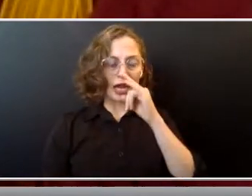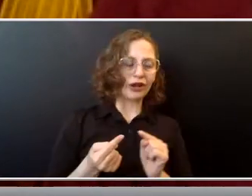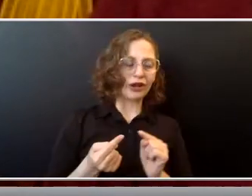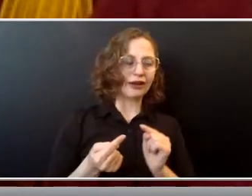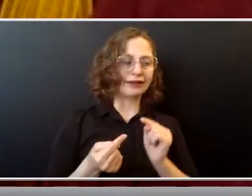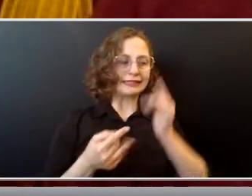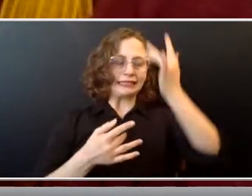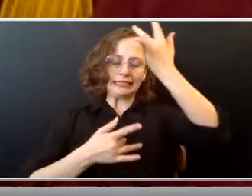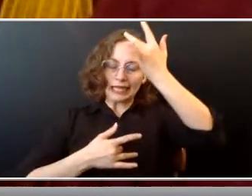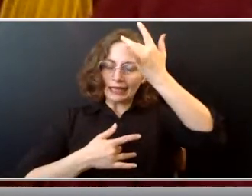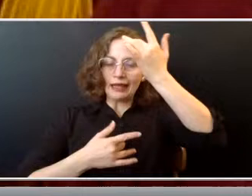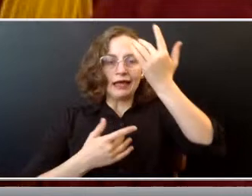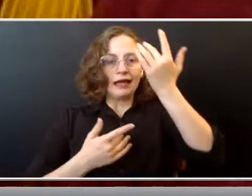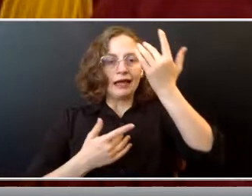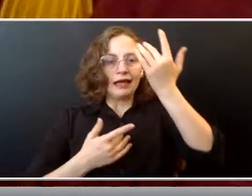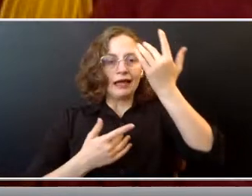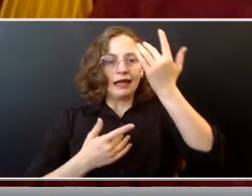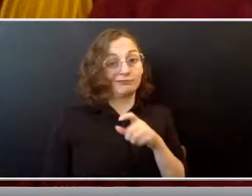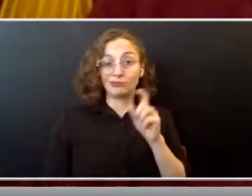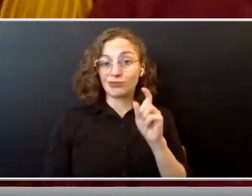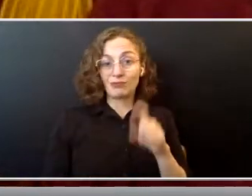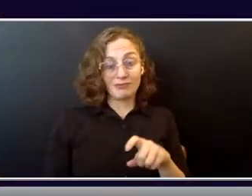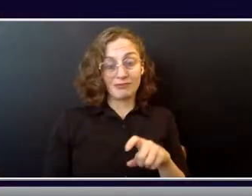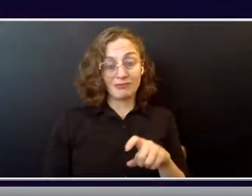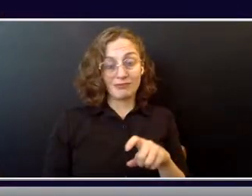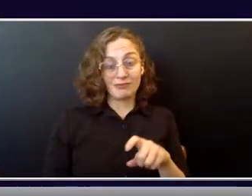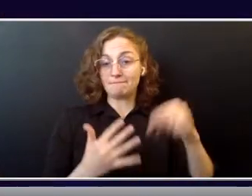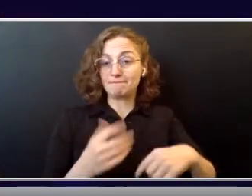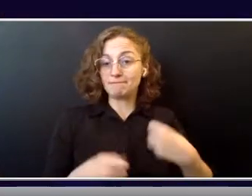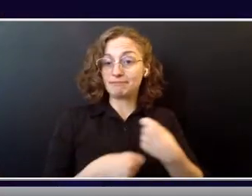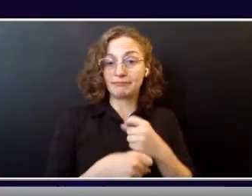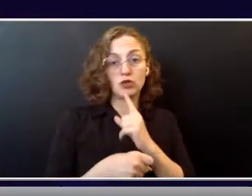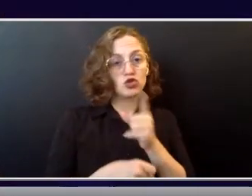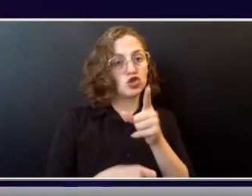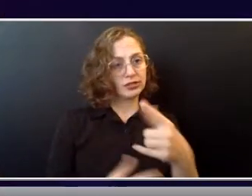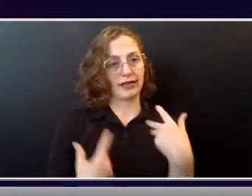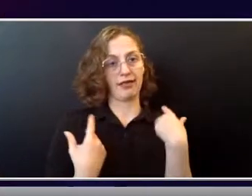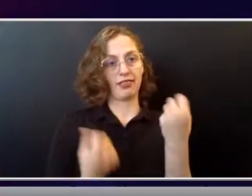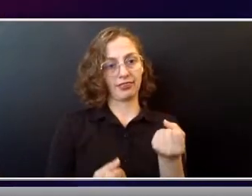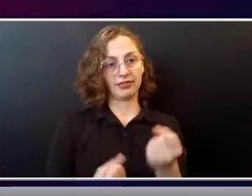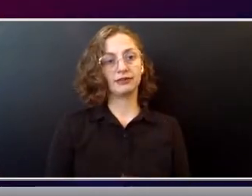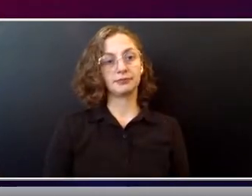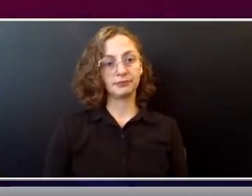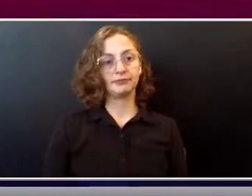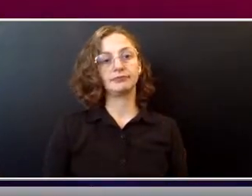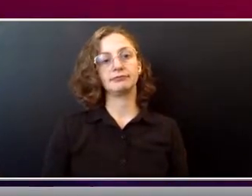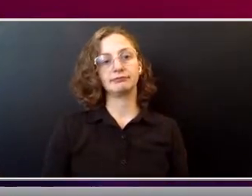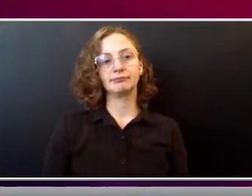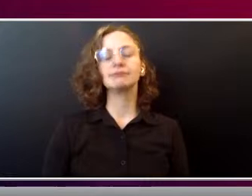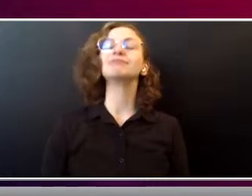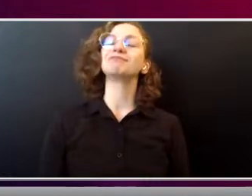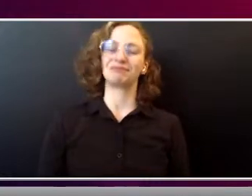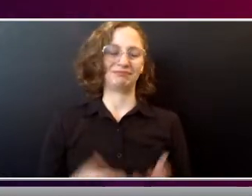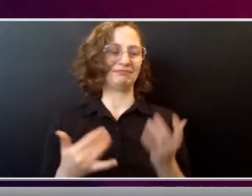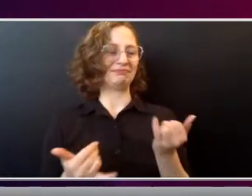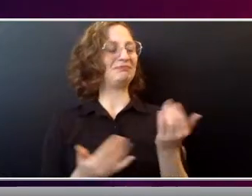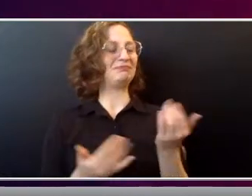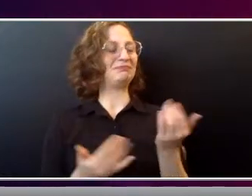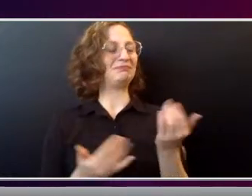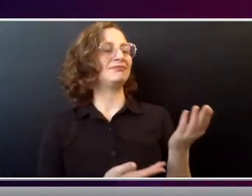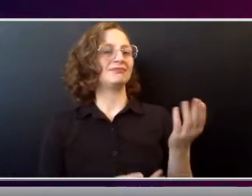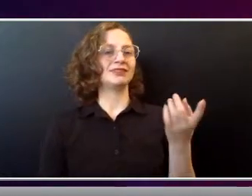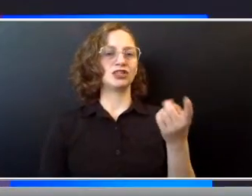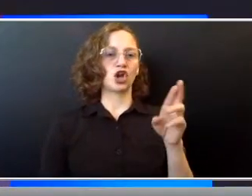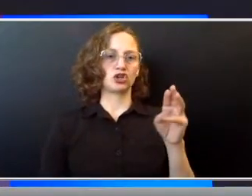make sure she's healthy. Right. I want to bring Dr. Moriarty in. When we talk about the lengths that Jade and